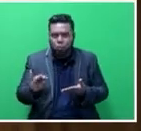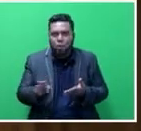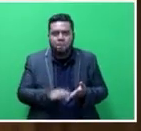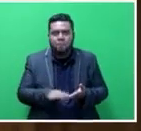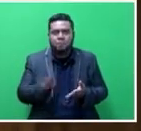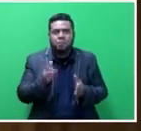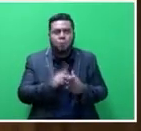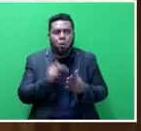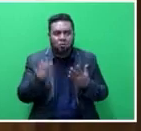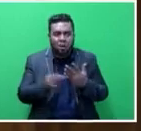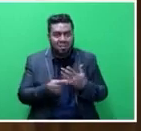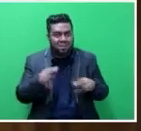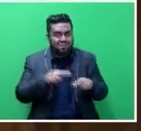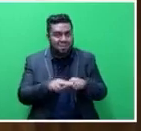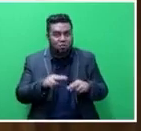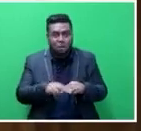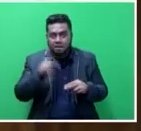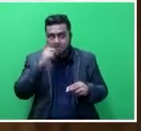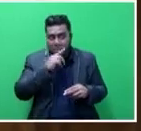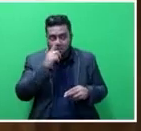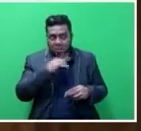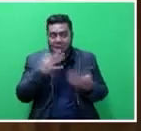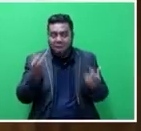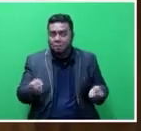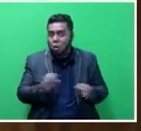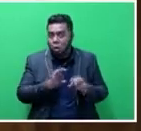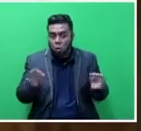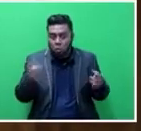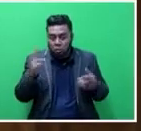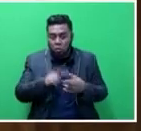projects. The Fijian people have no